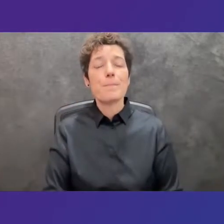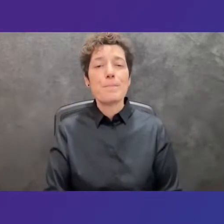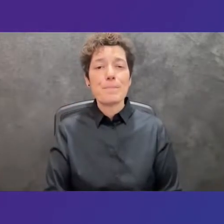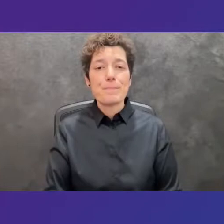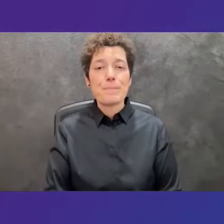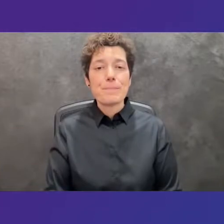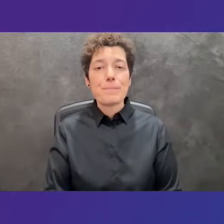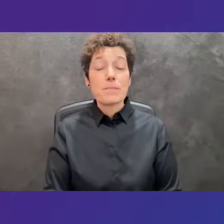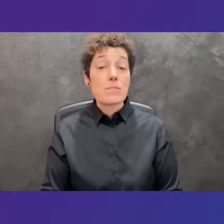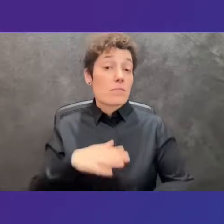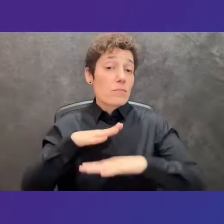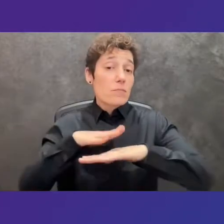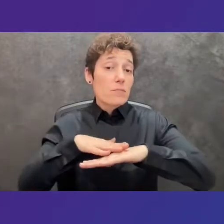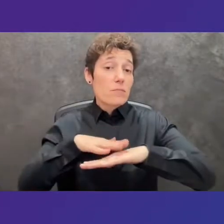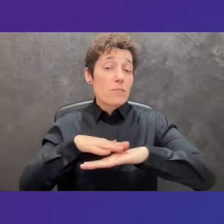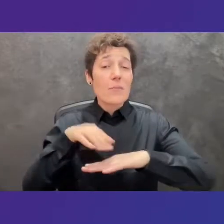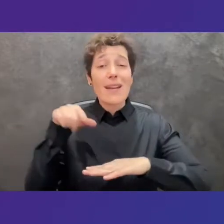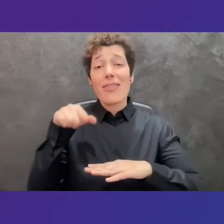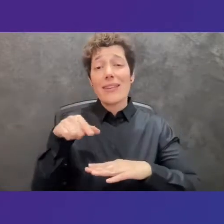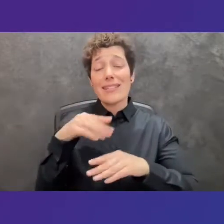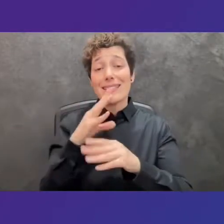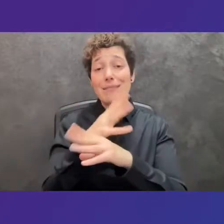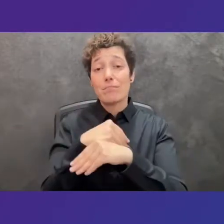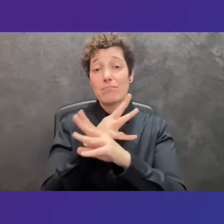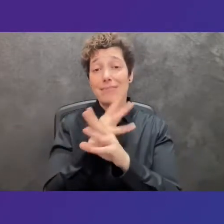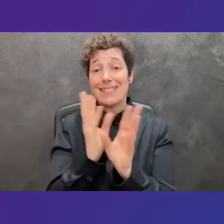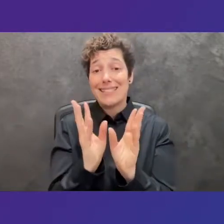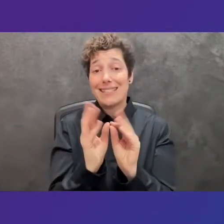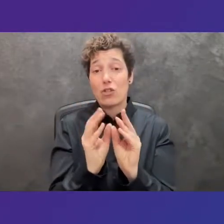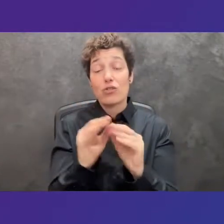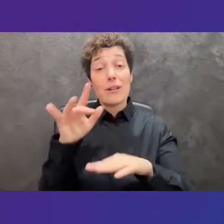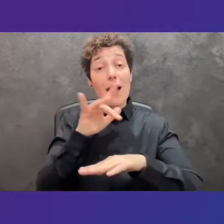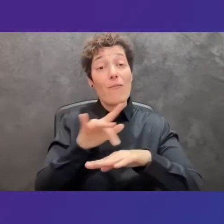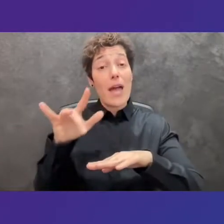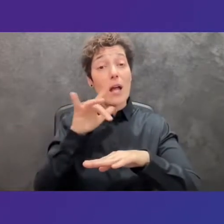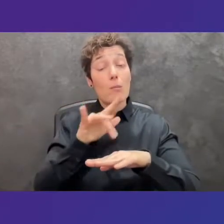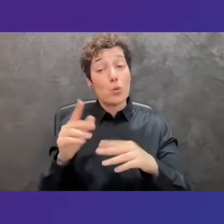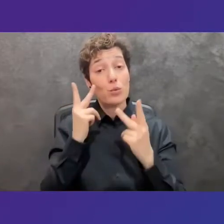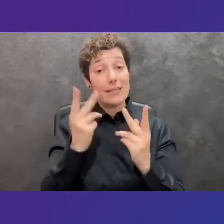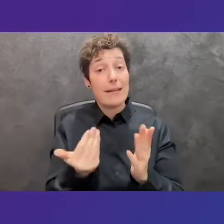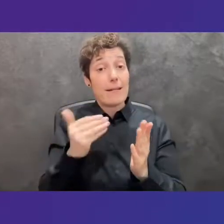will not be available for playback after this live experience.